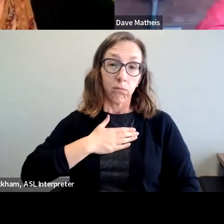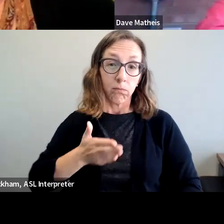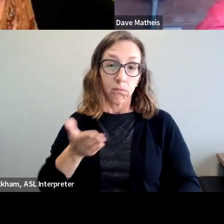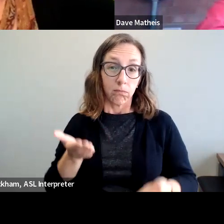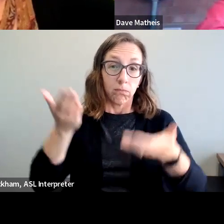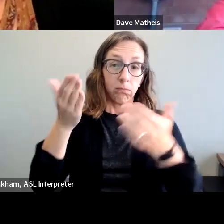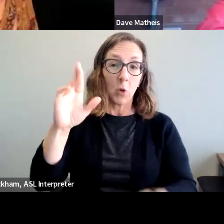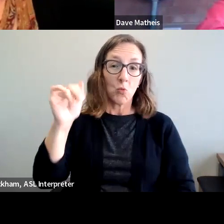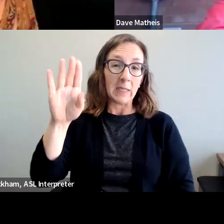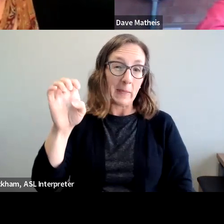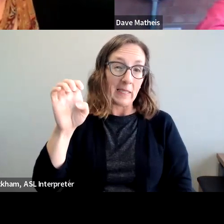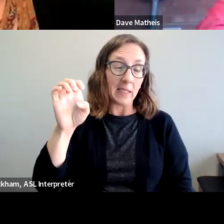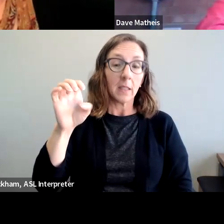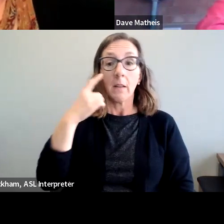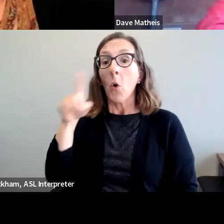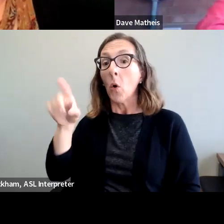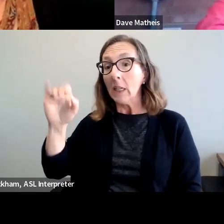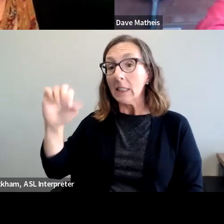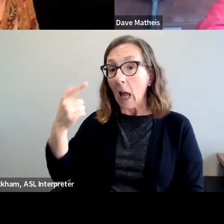for Sarah and for other people.